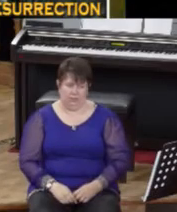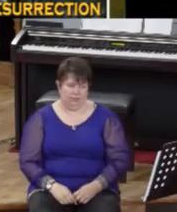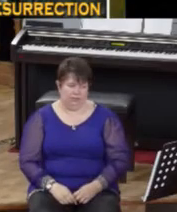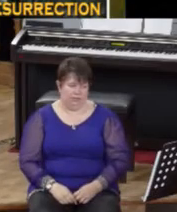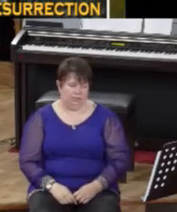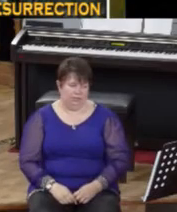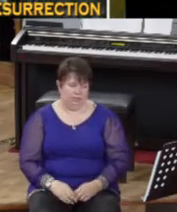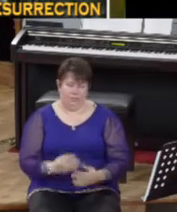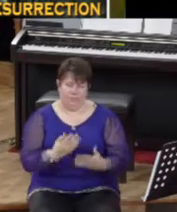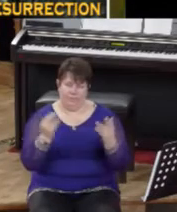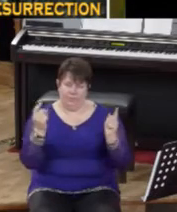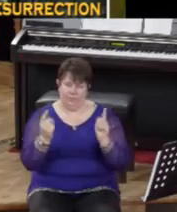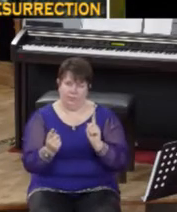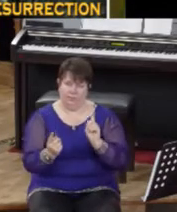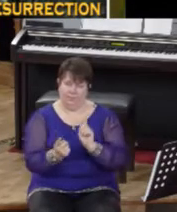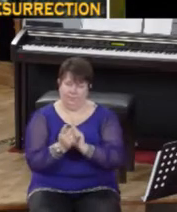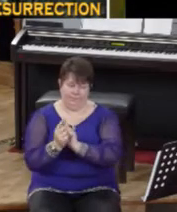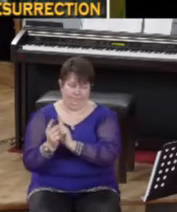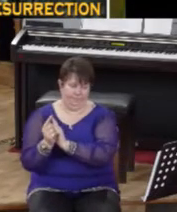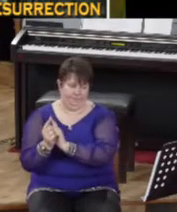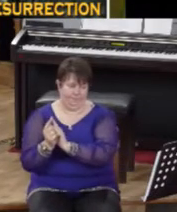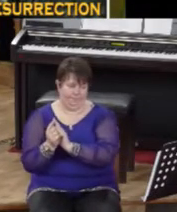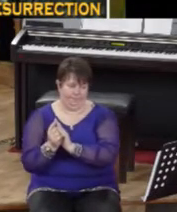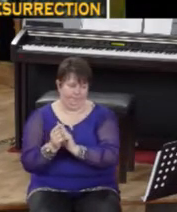Many of them had met him personally,